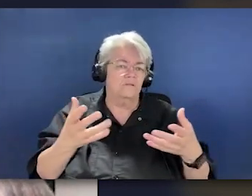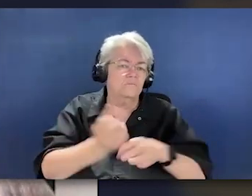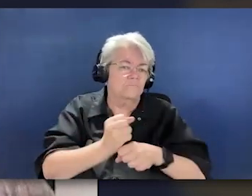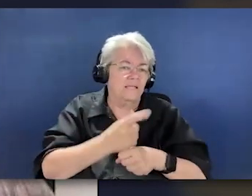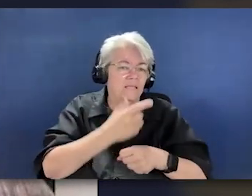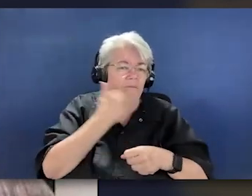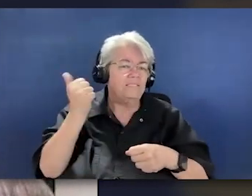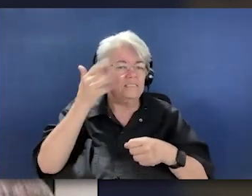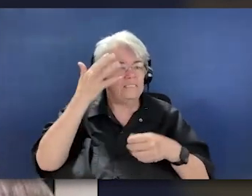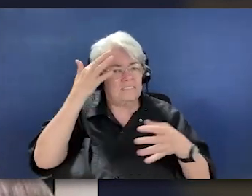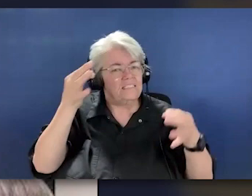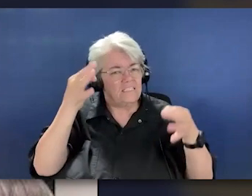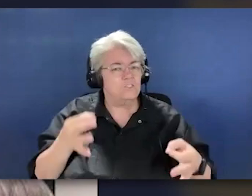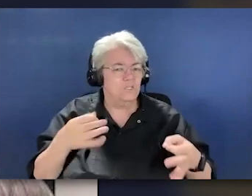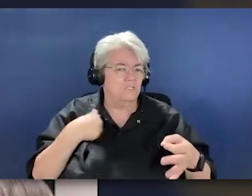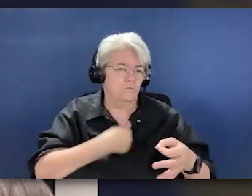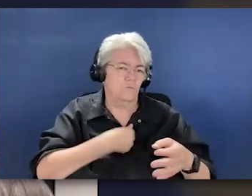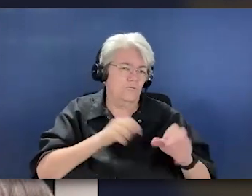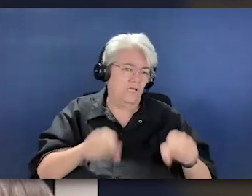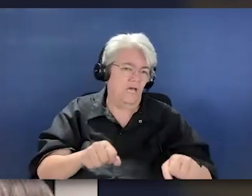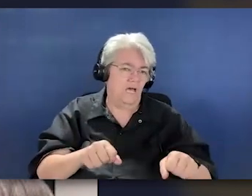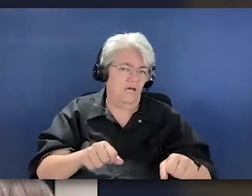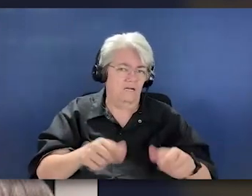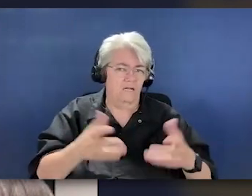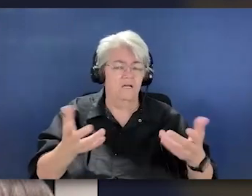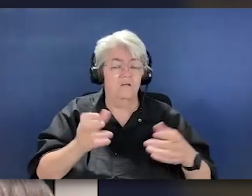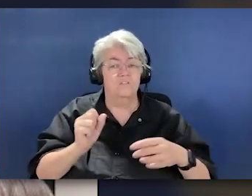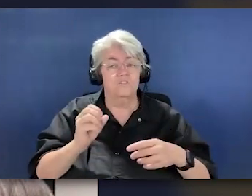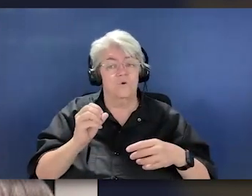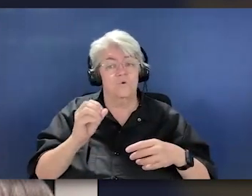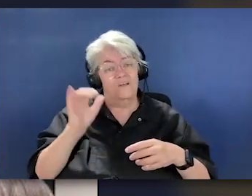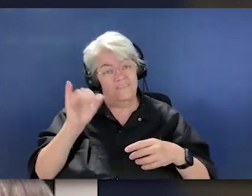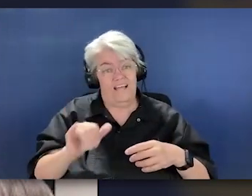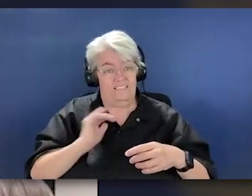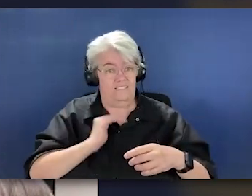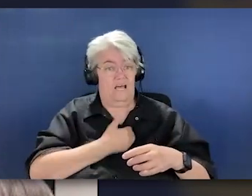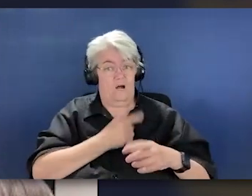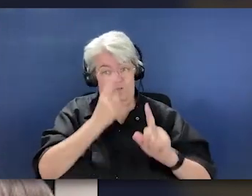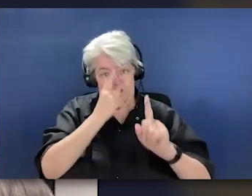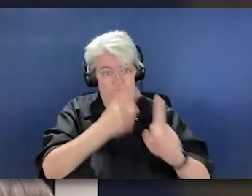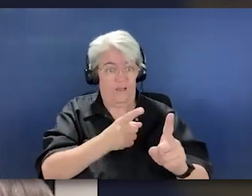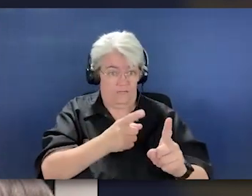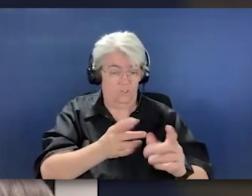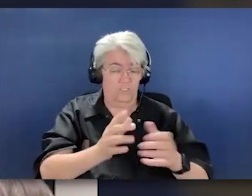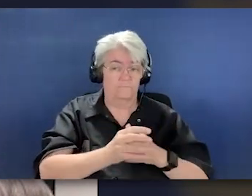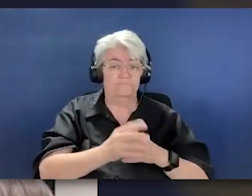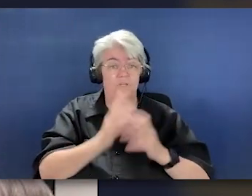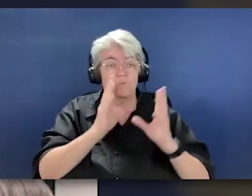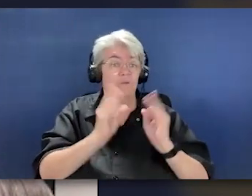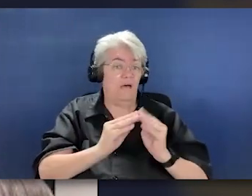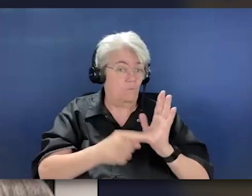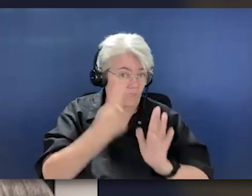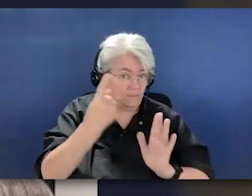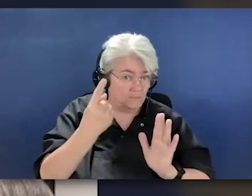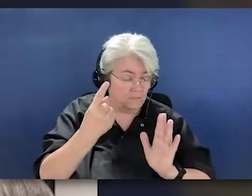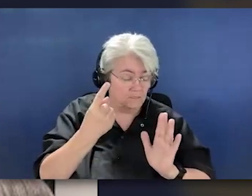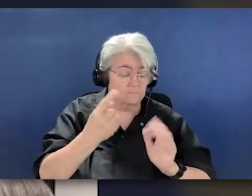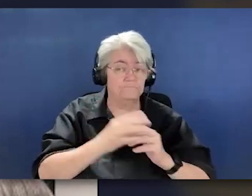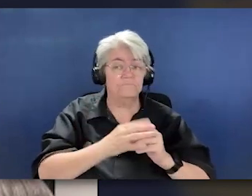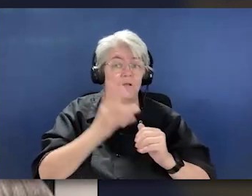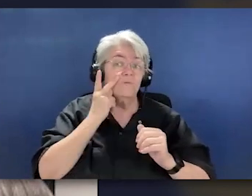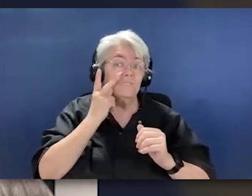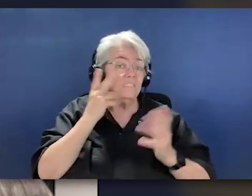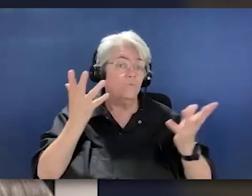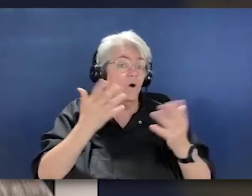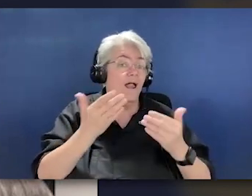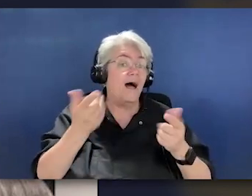decisions possible in this climate. So that's sort of been our strategy. And as I said, we met once. We will see how it